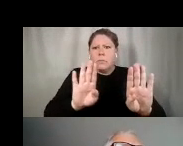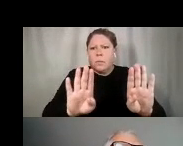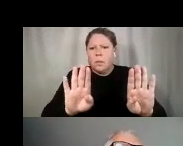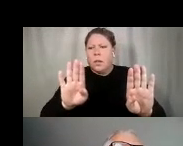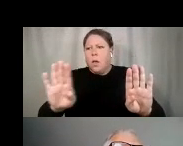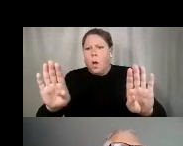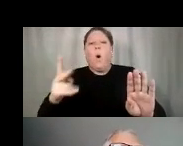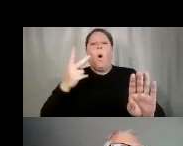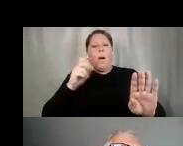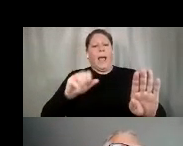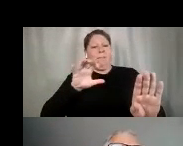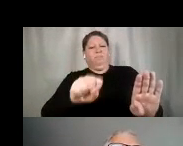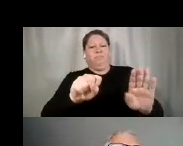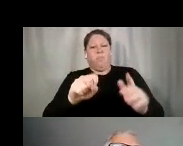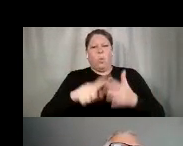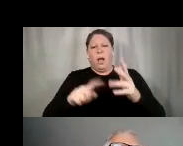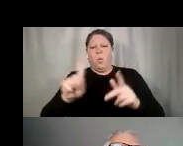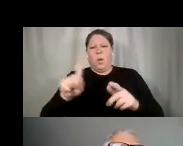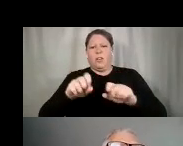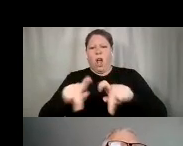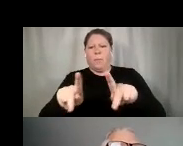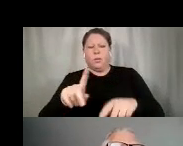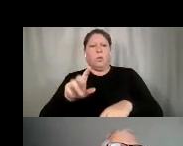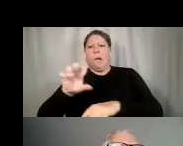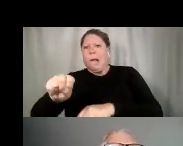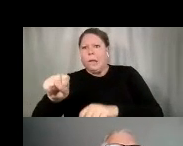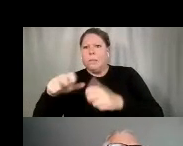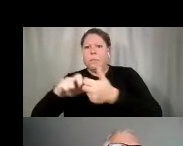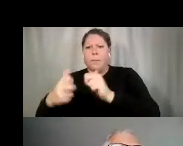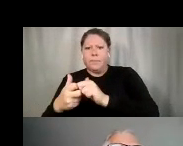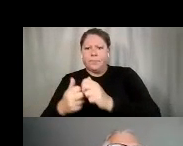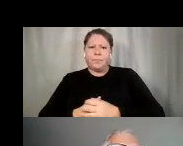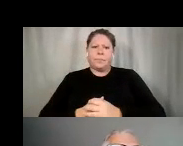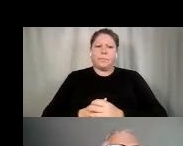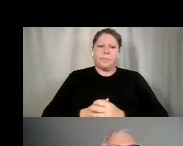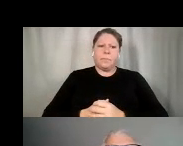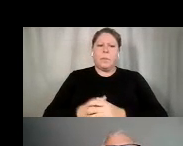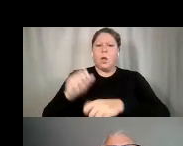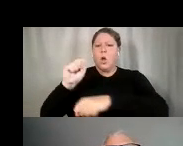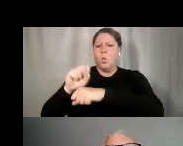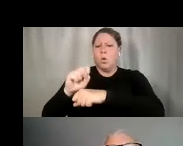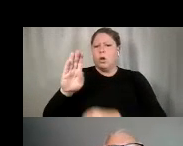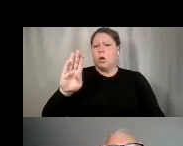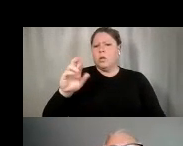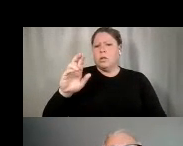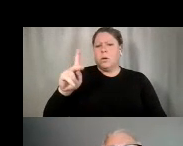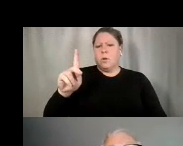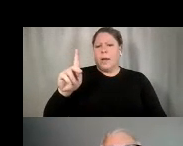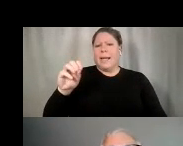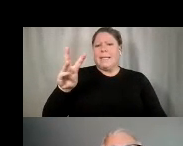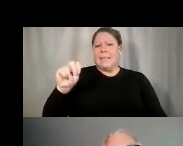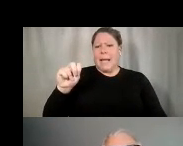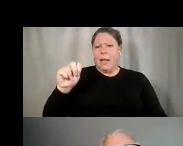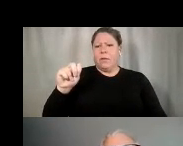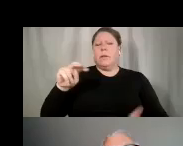I also bring up work breakdown. Work breakdown is something that lives more in the project management space to be able to decompose